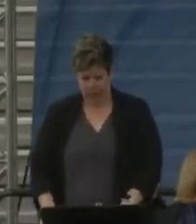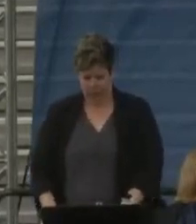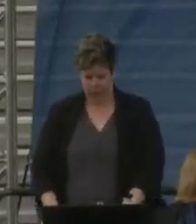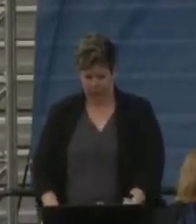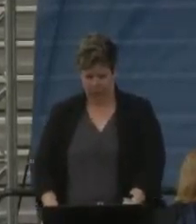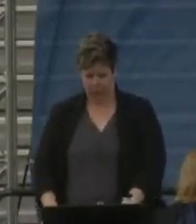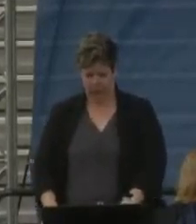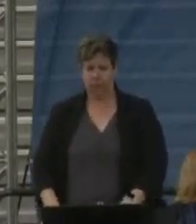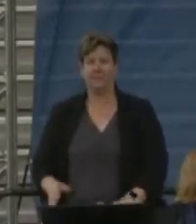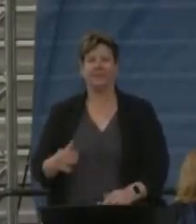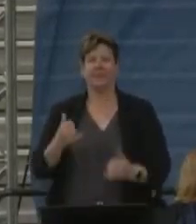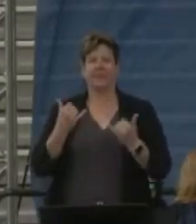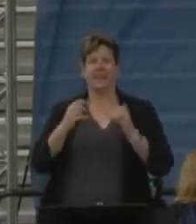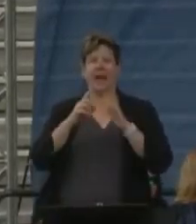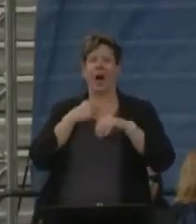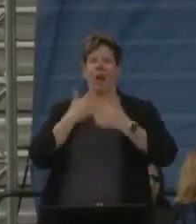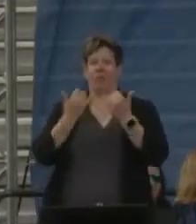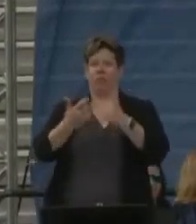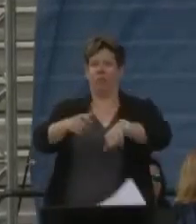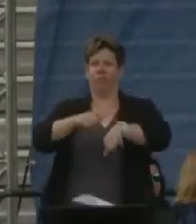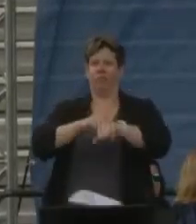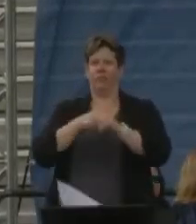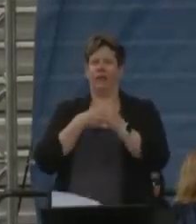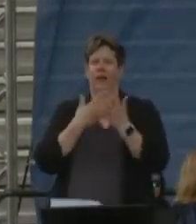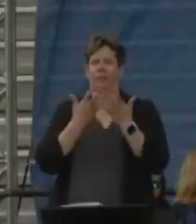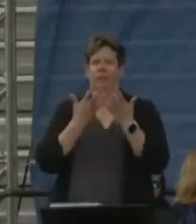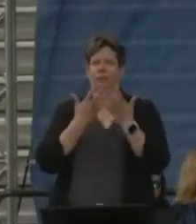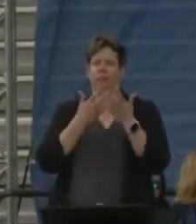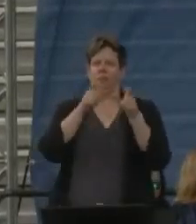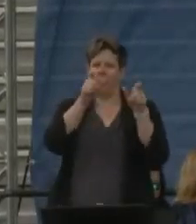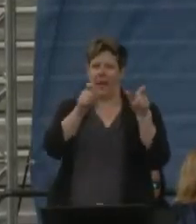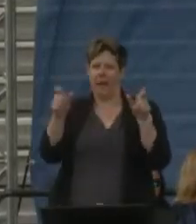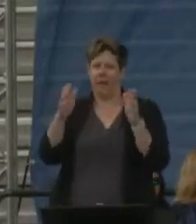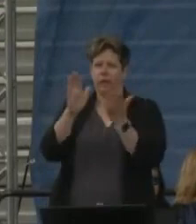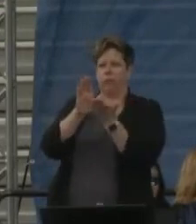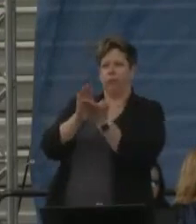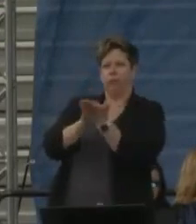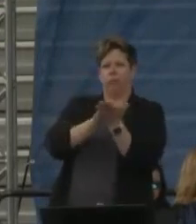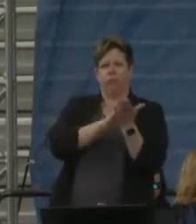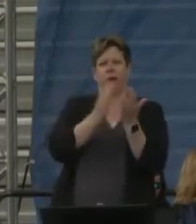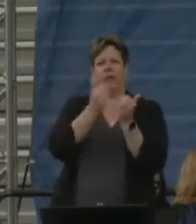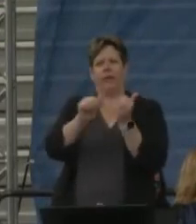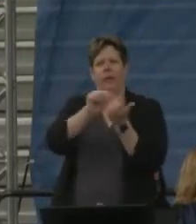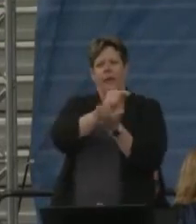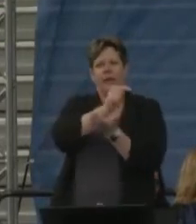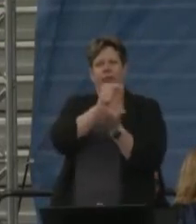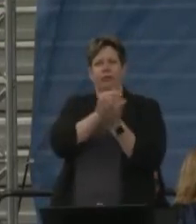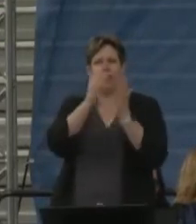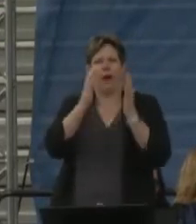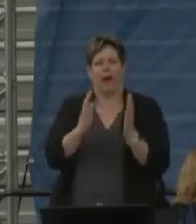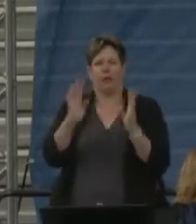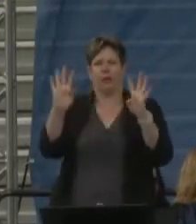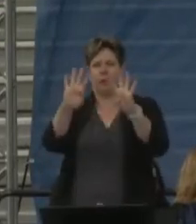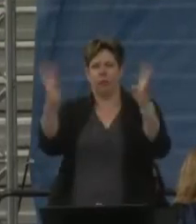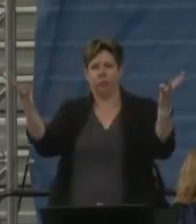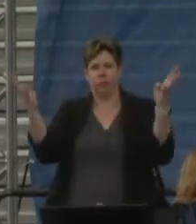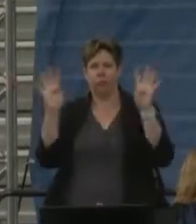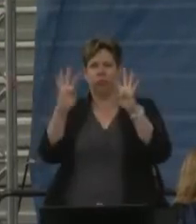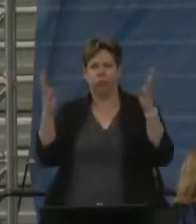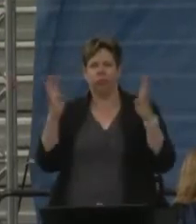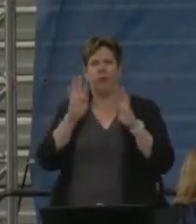And now it's time to begin the individual recognition of each graduate in the order of